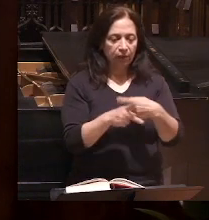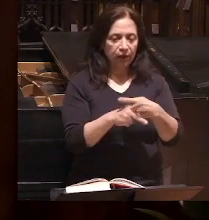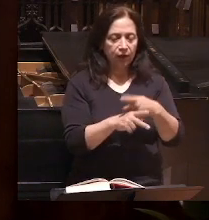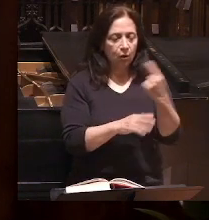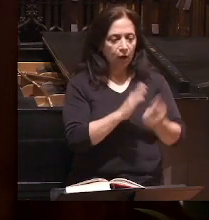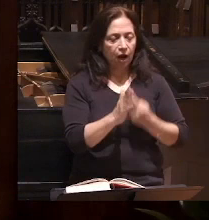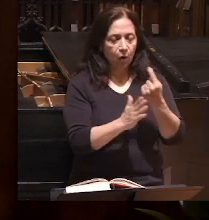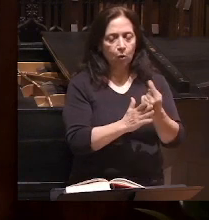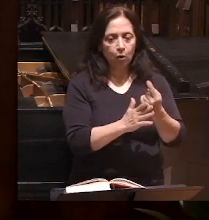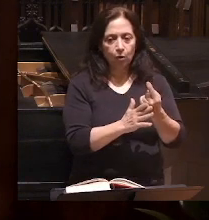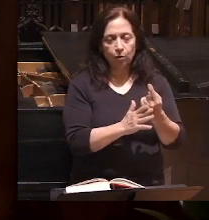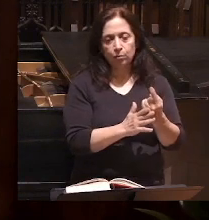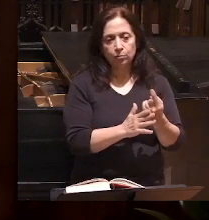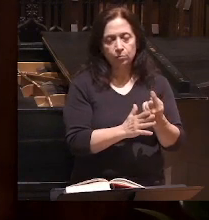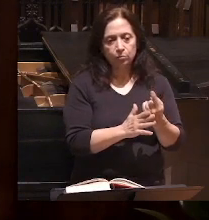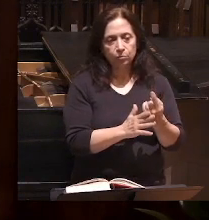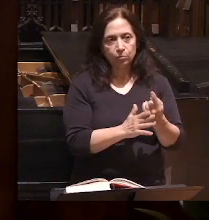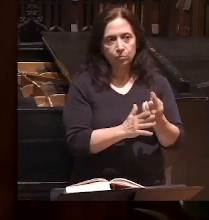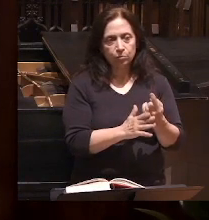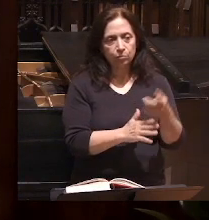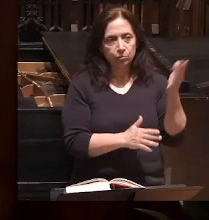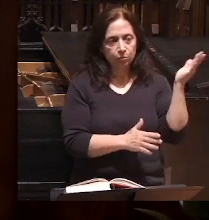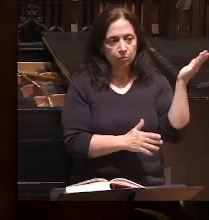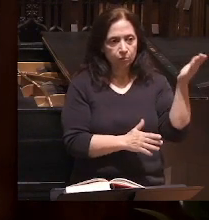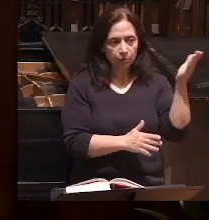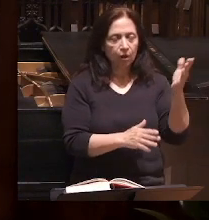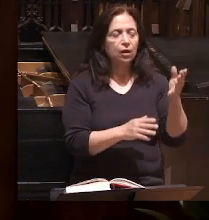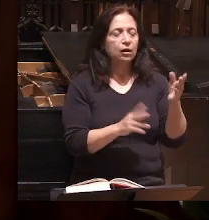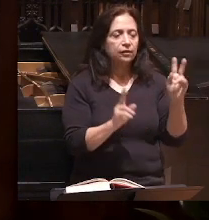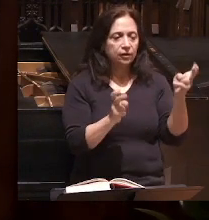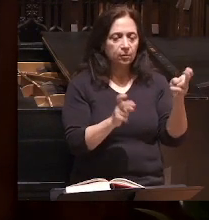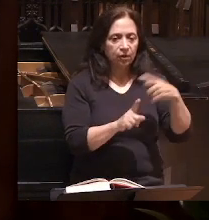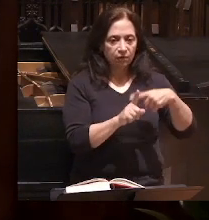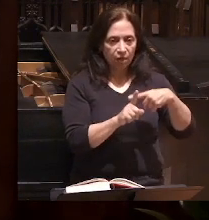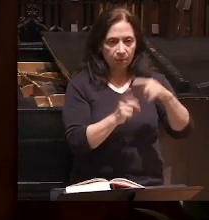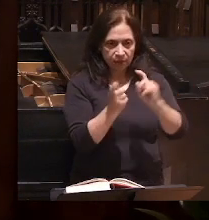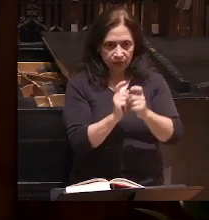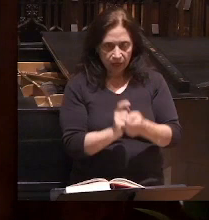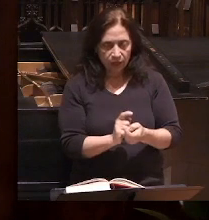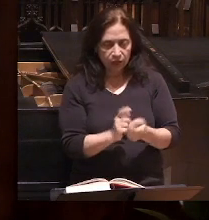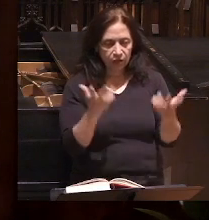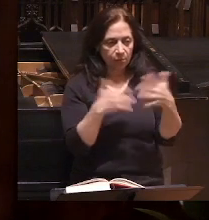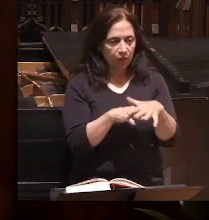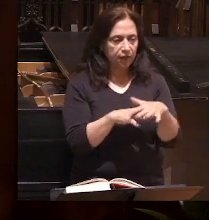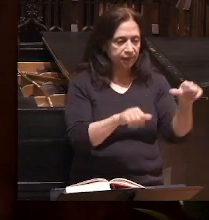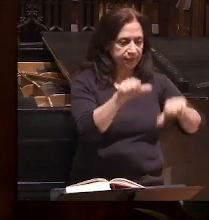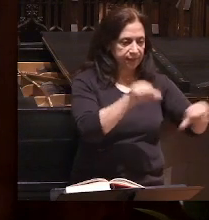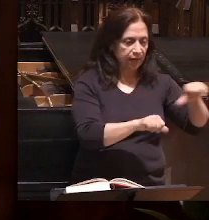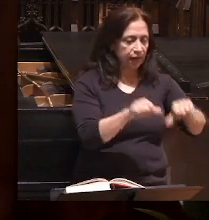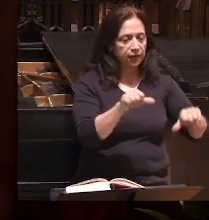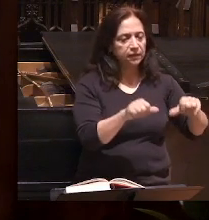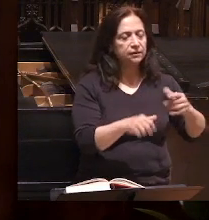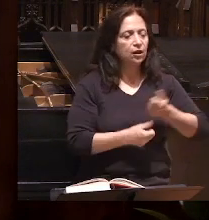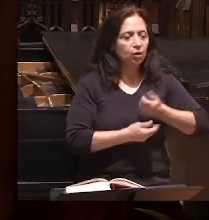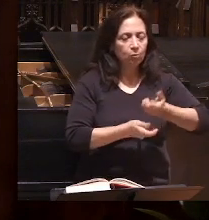hour-long oratorio on the subject of climate change. blending scientific